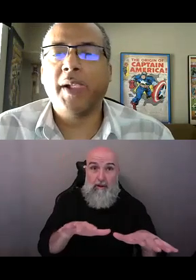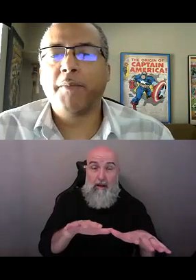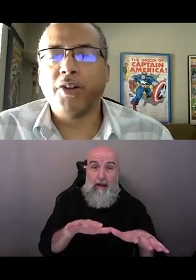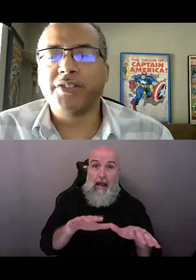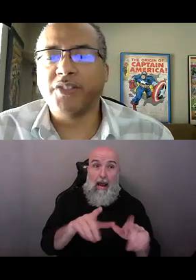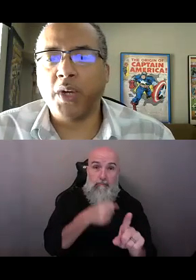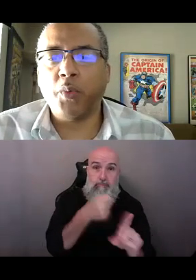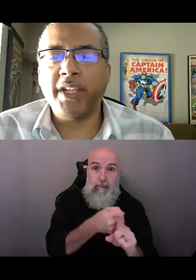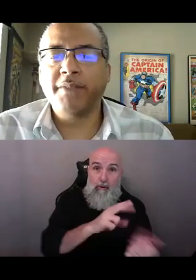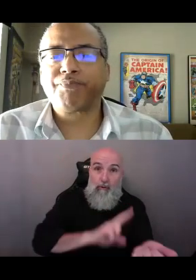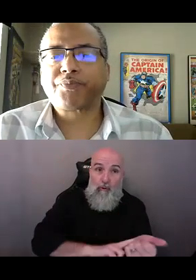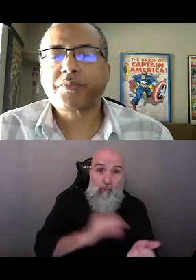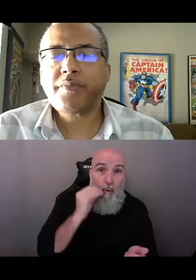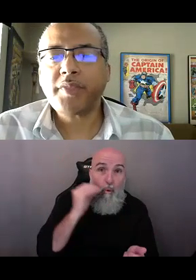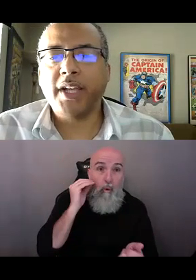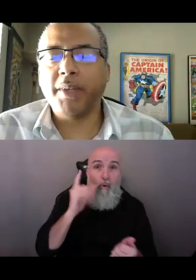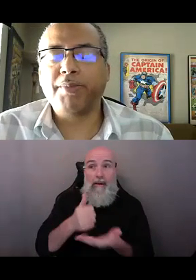livings, places where we